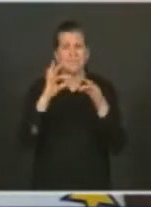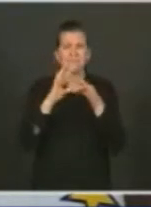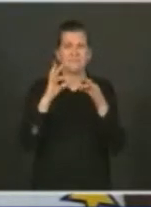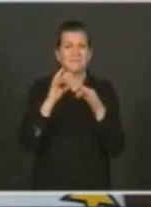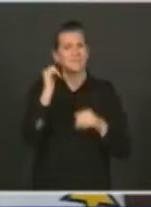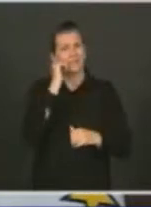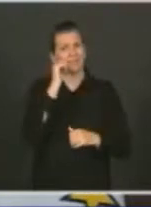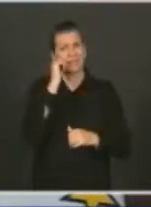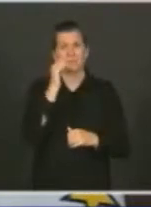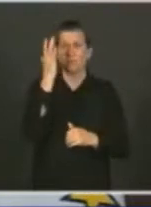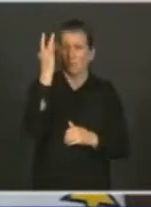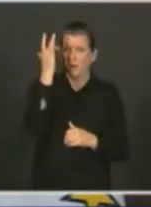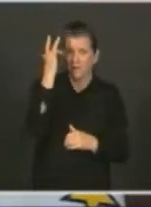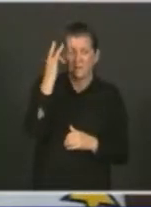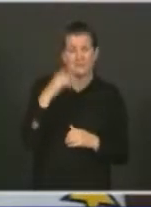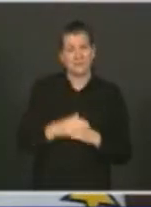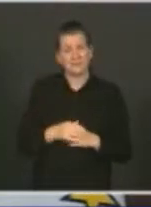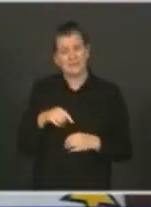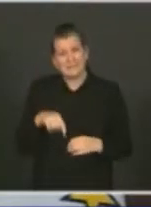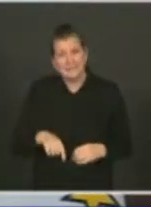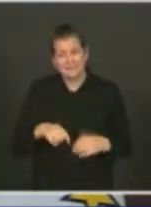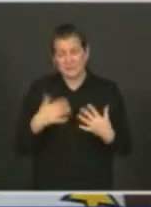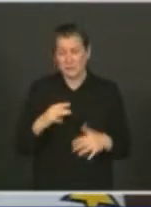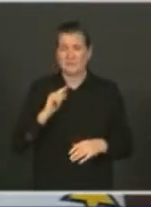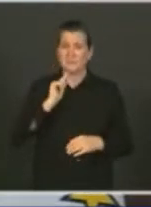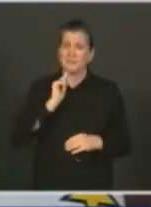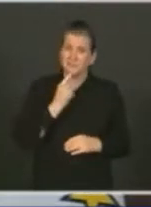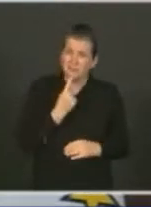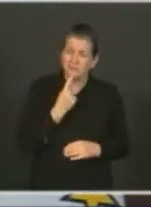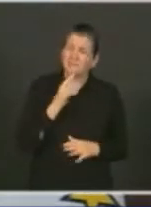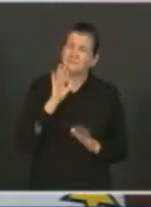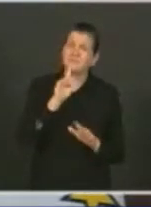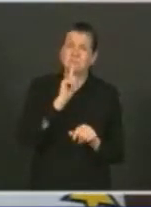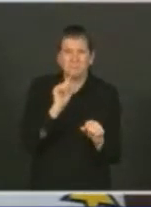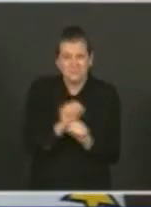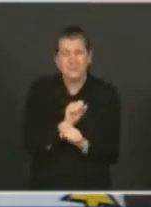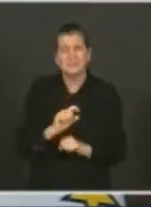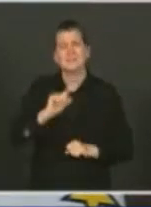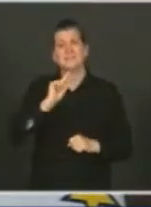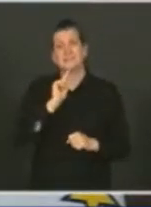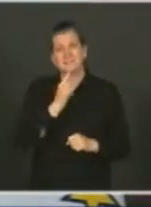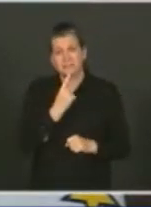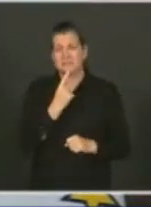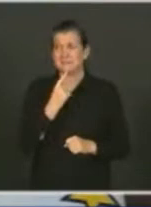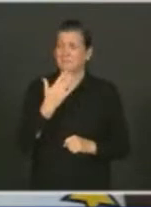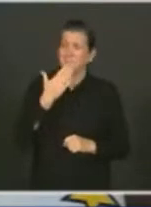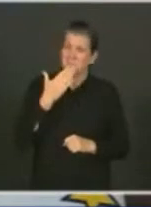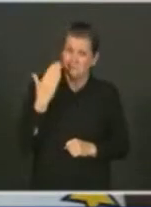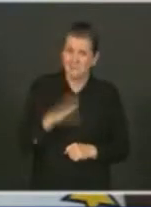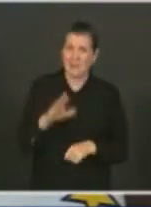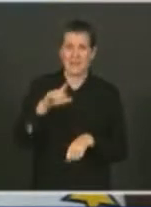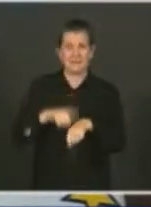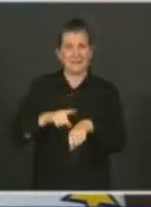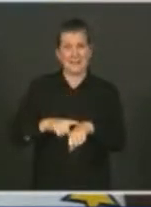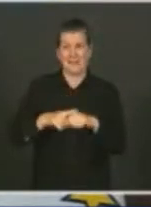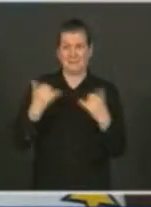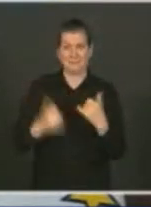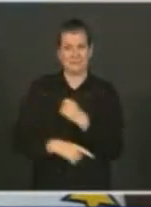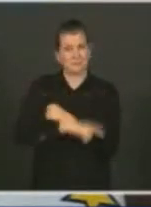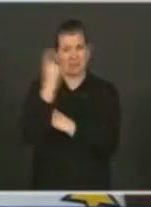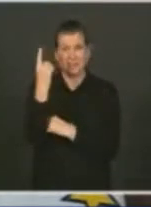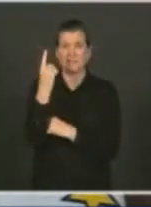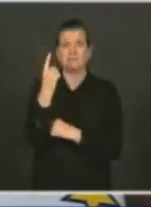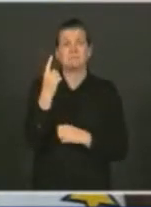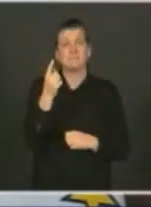this is very real. We are in a terrible spot. And for those folks out there